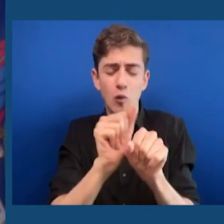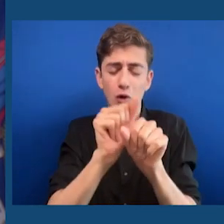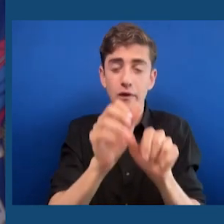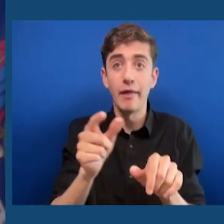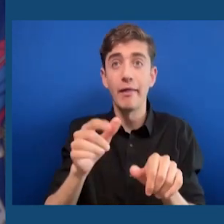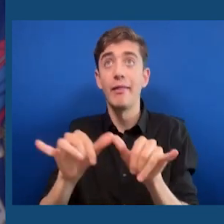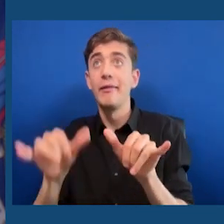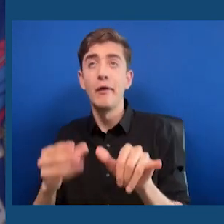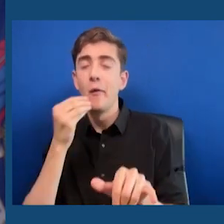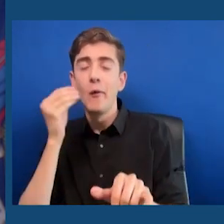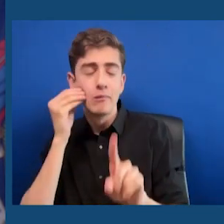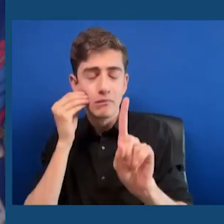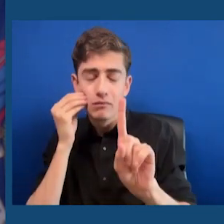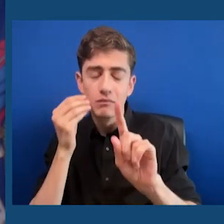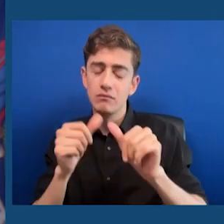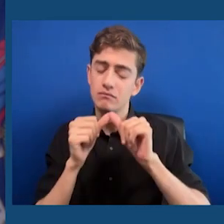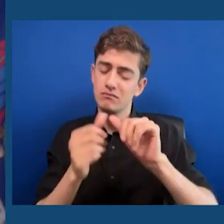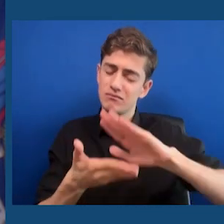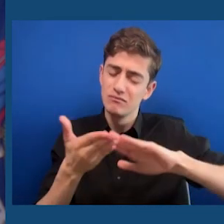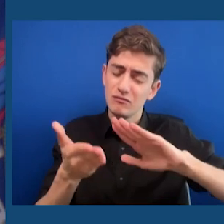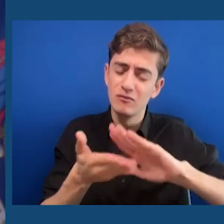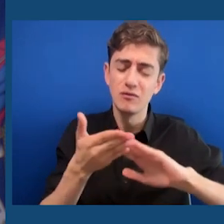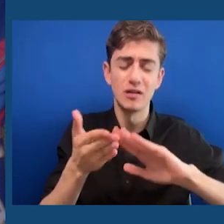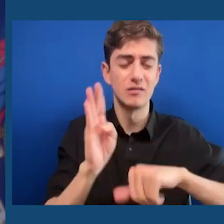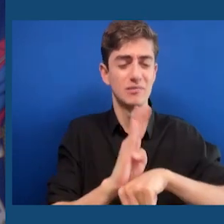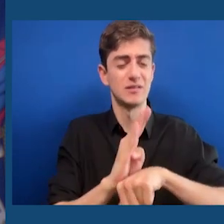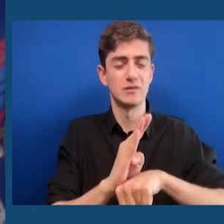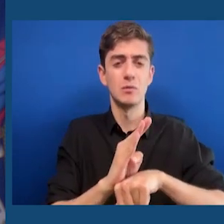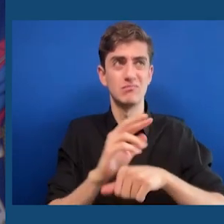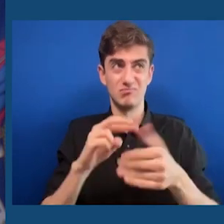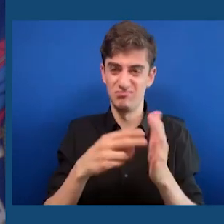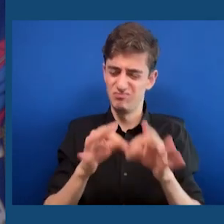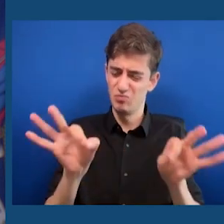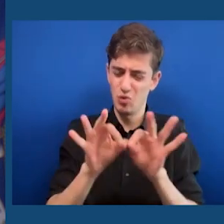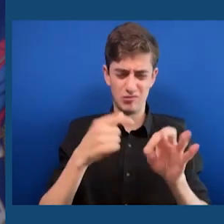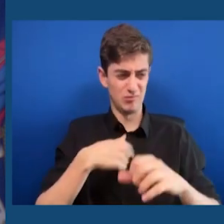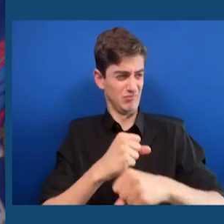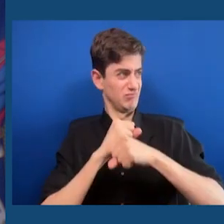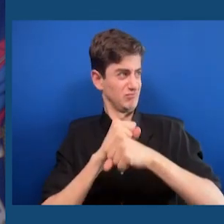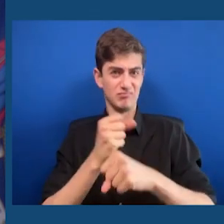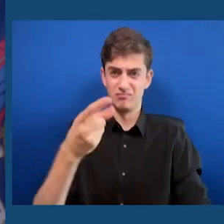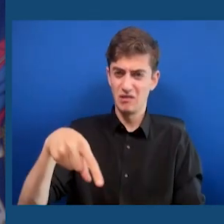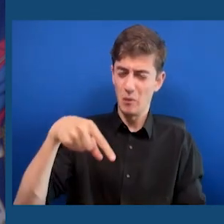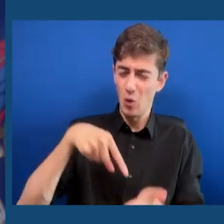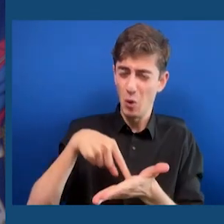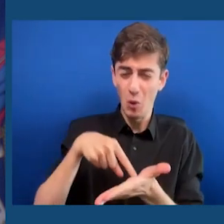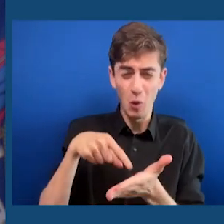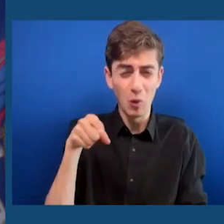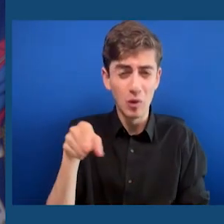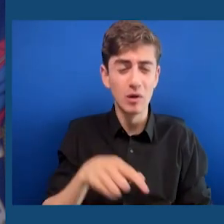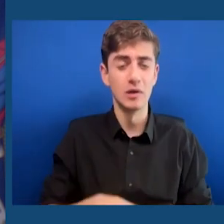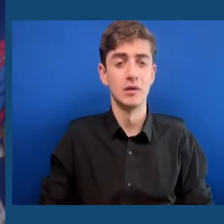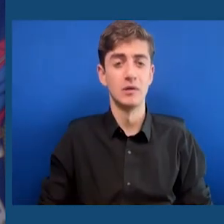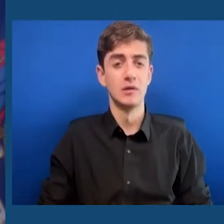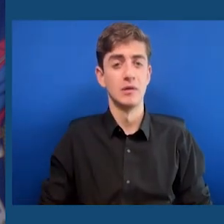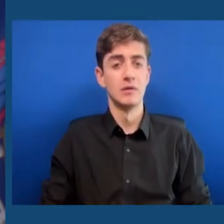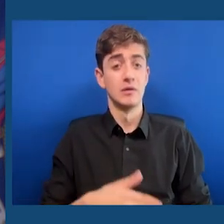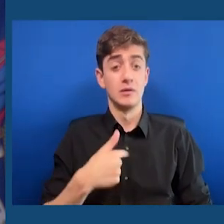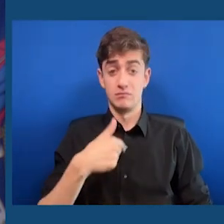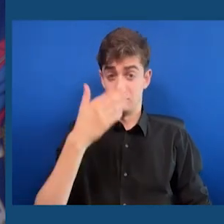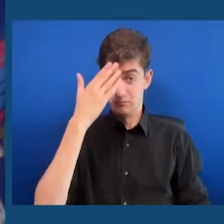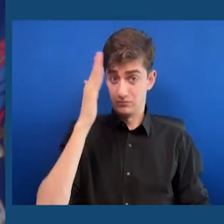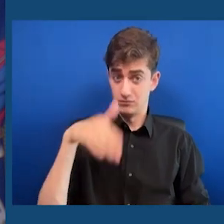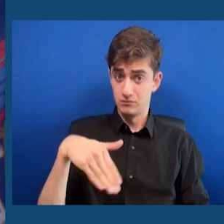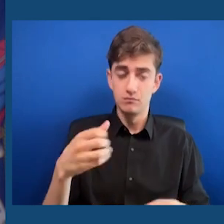it's so important that we protect them. So I know that there's so many people that care deeply about